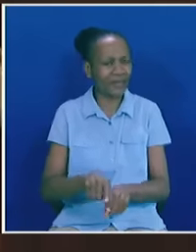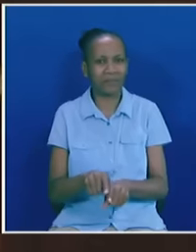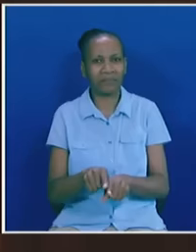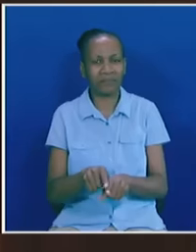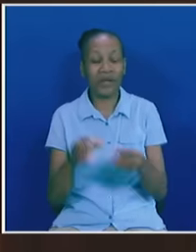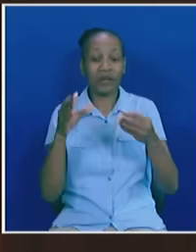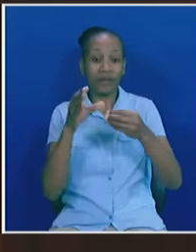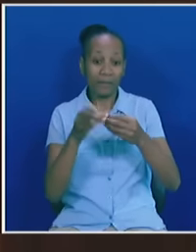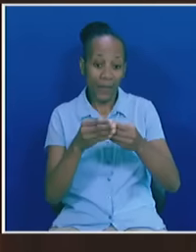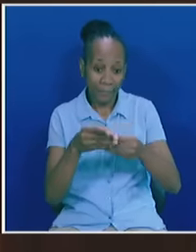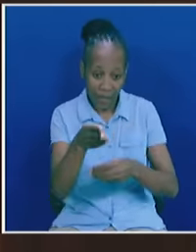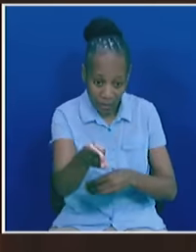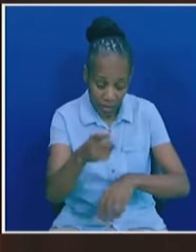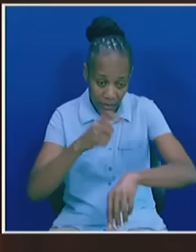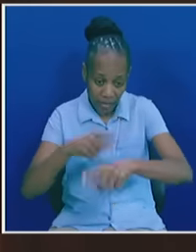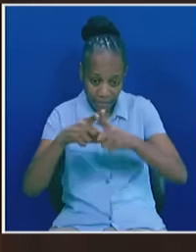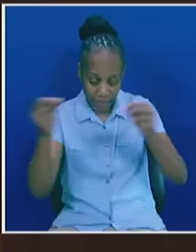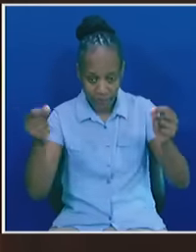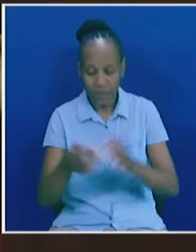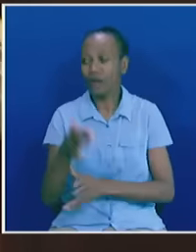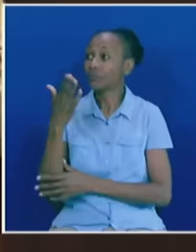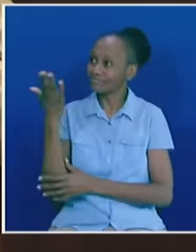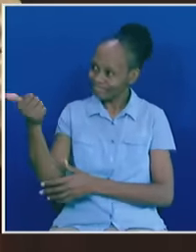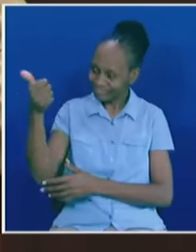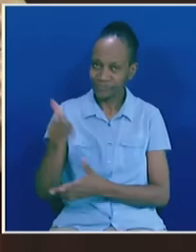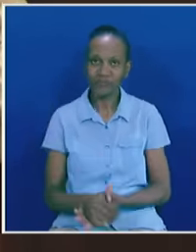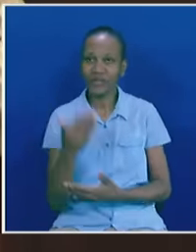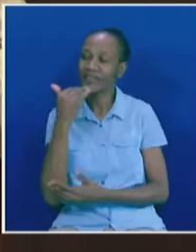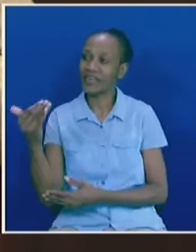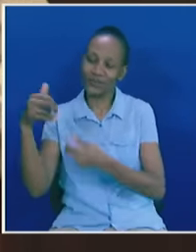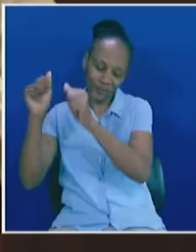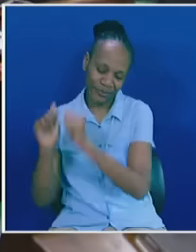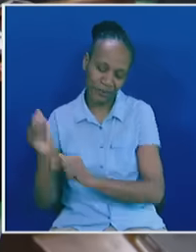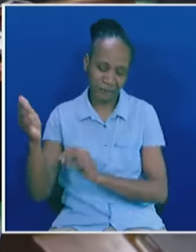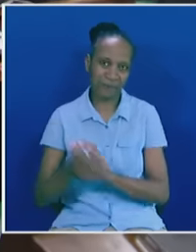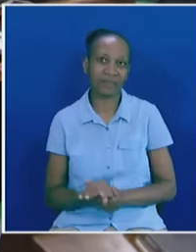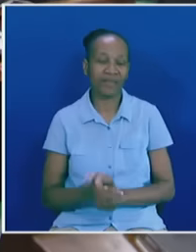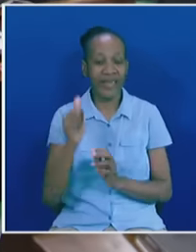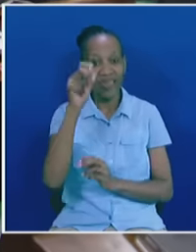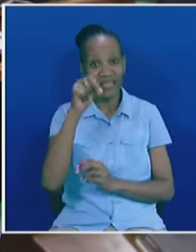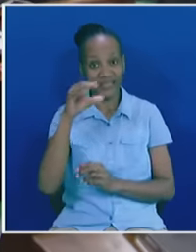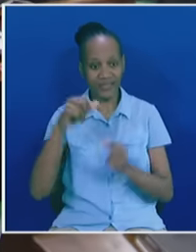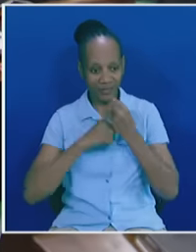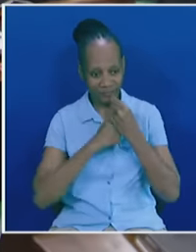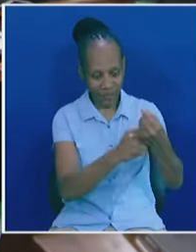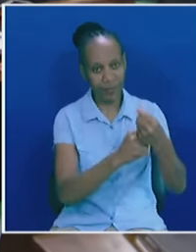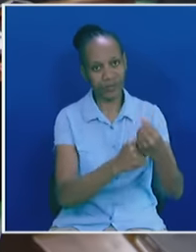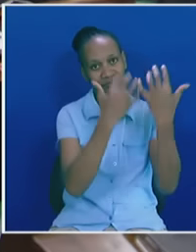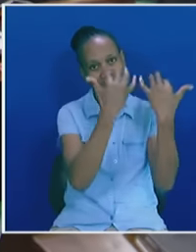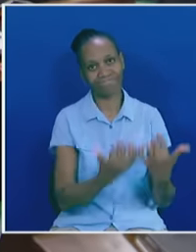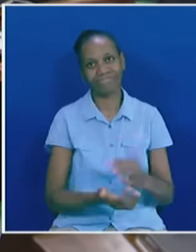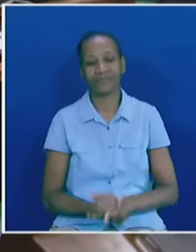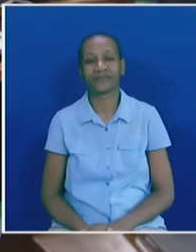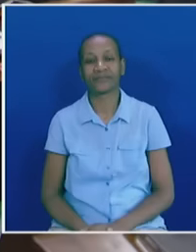Honorable member, your time is up. Oh, thank you very much. The ANC support the budget.